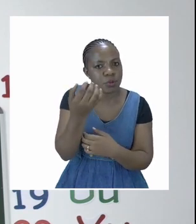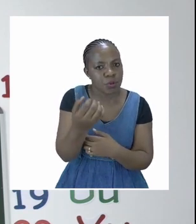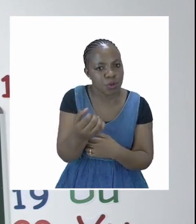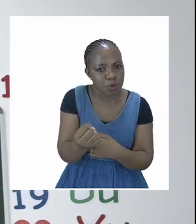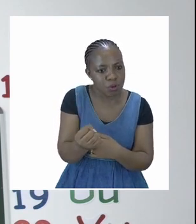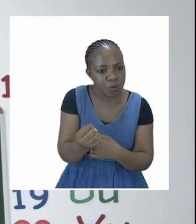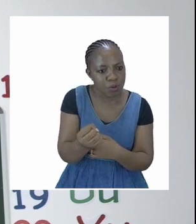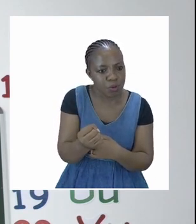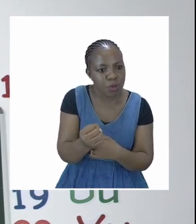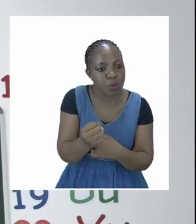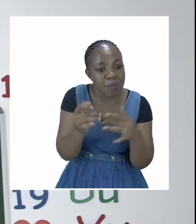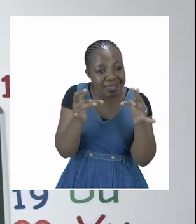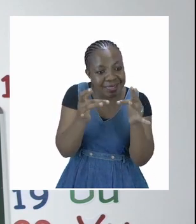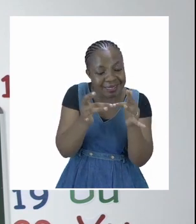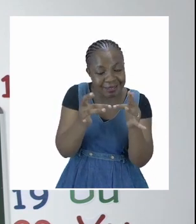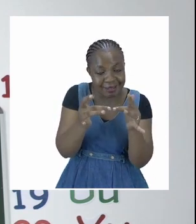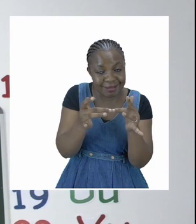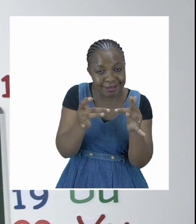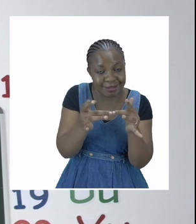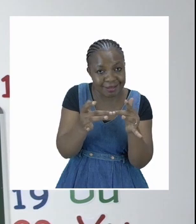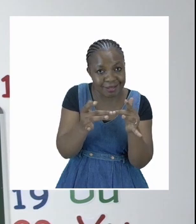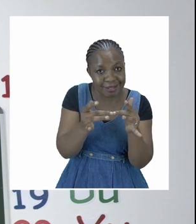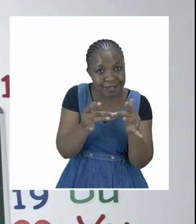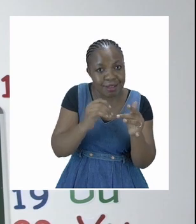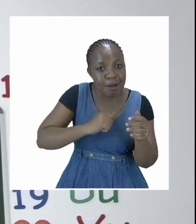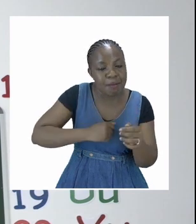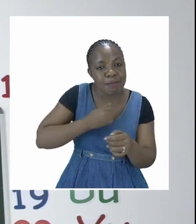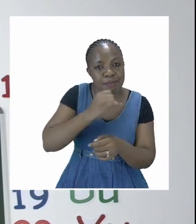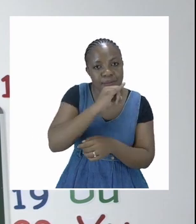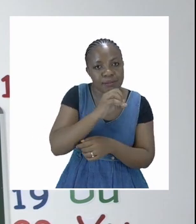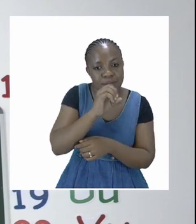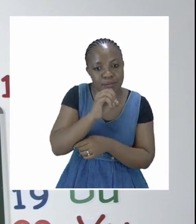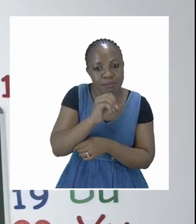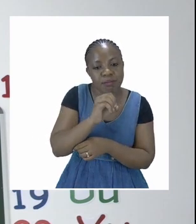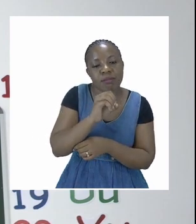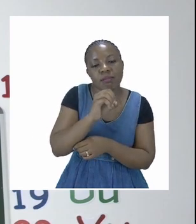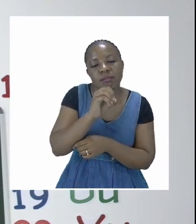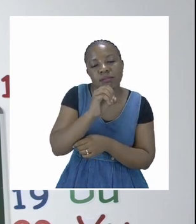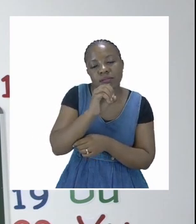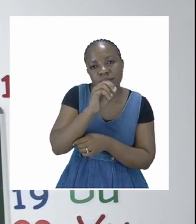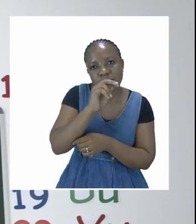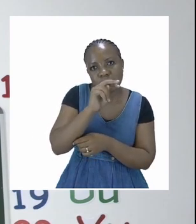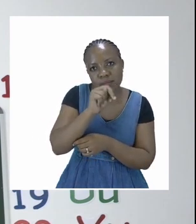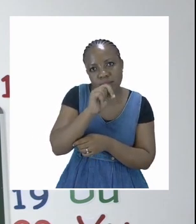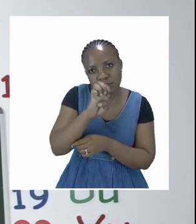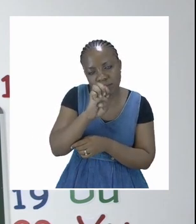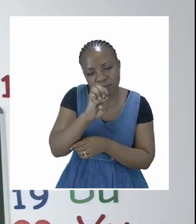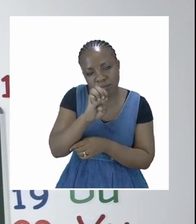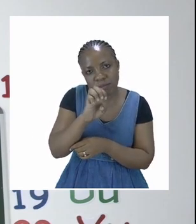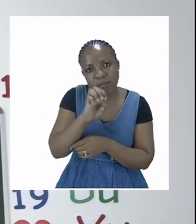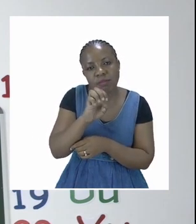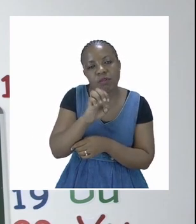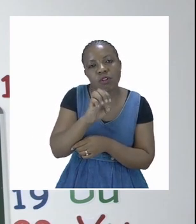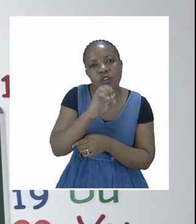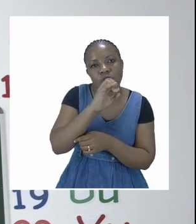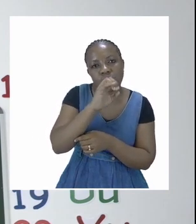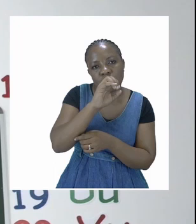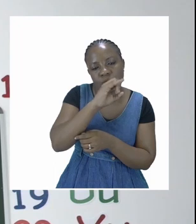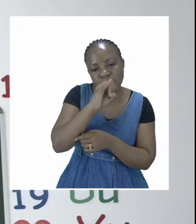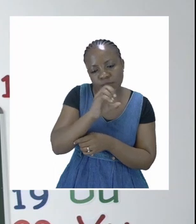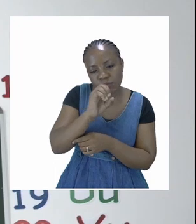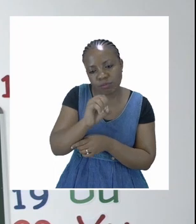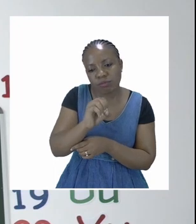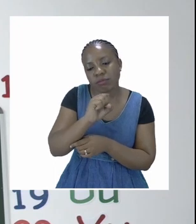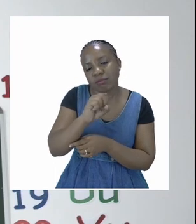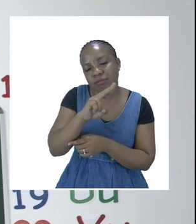our online platforms, MyZone and Zoshi Facebook pages, and in addition,